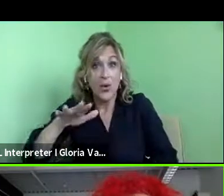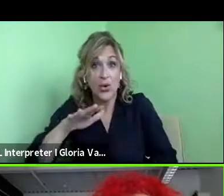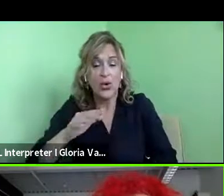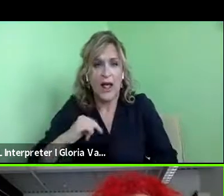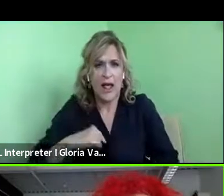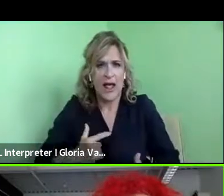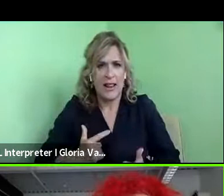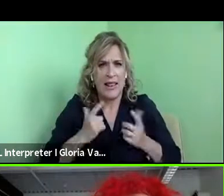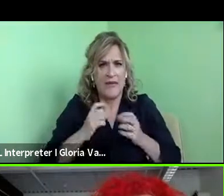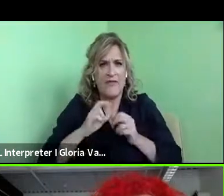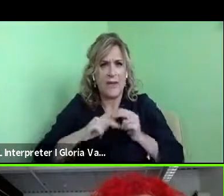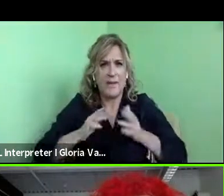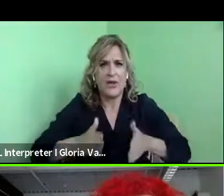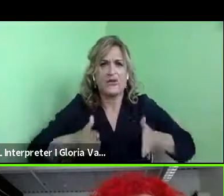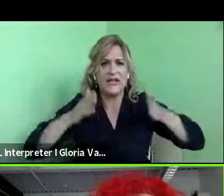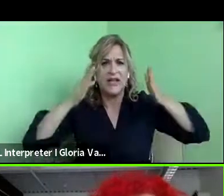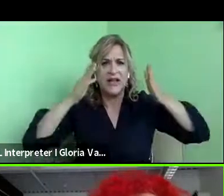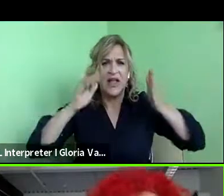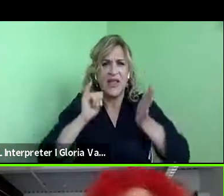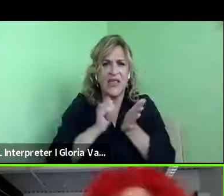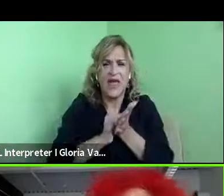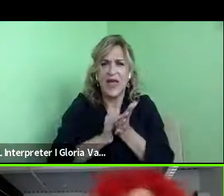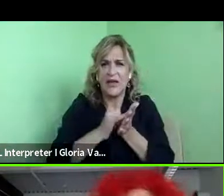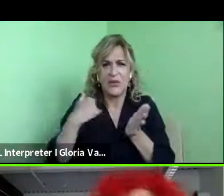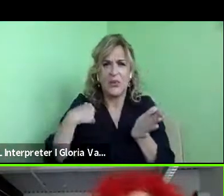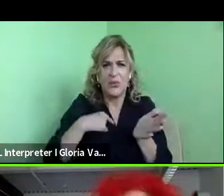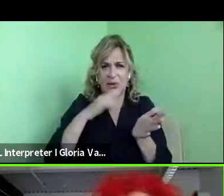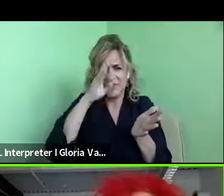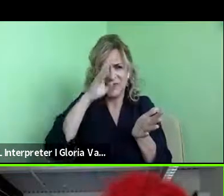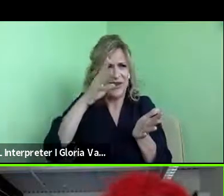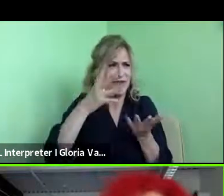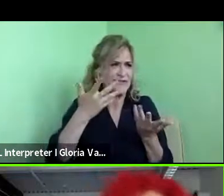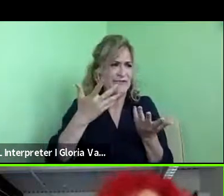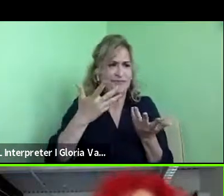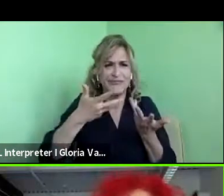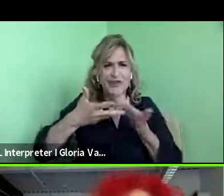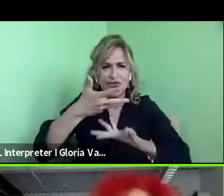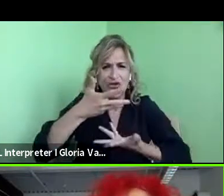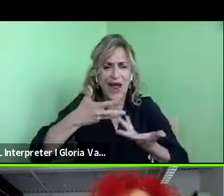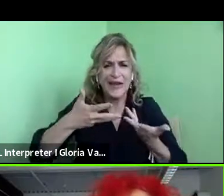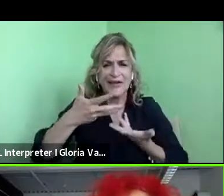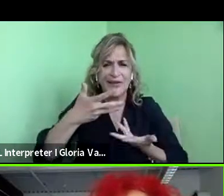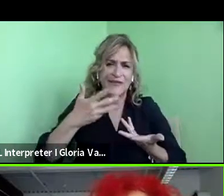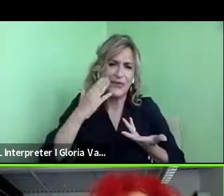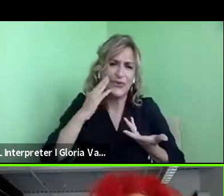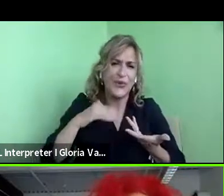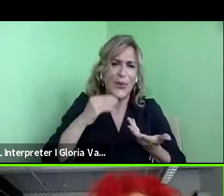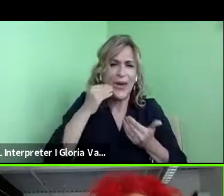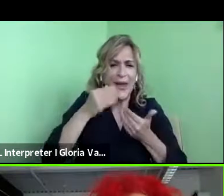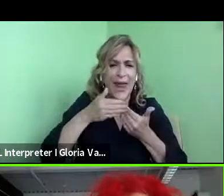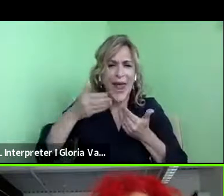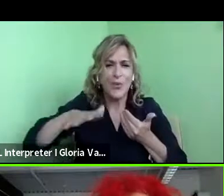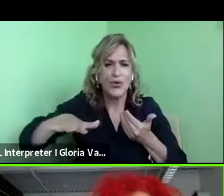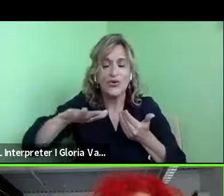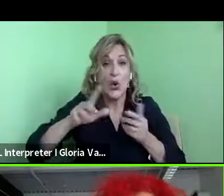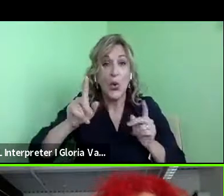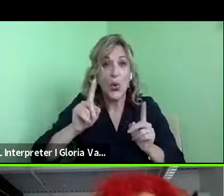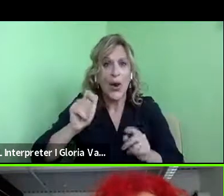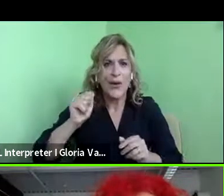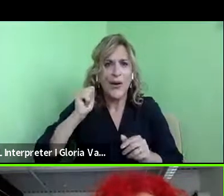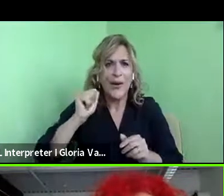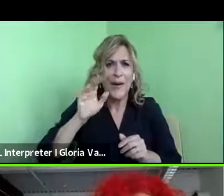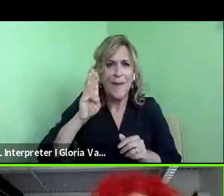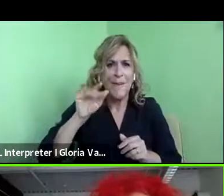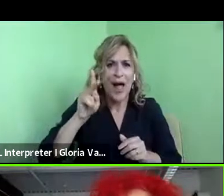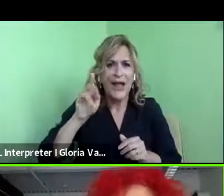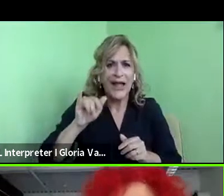staged kind of an interactive, which is neighbors really, but super creative folk, on our balconies in a parking